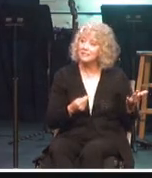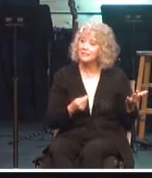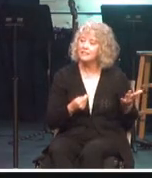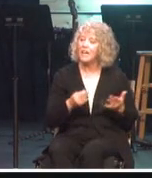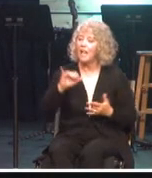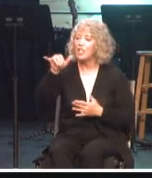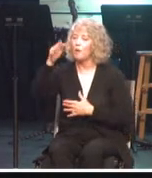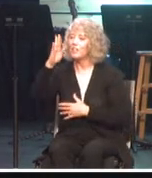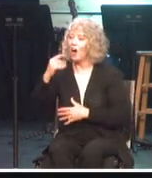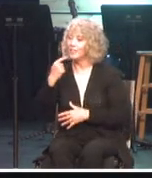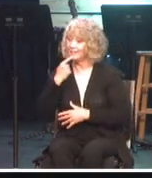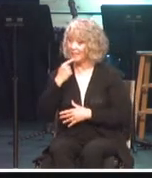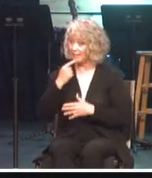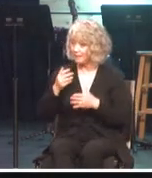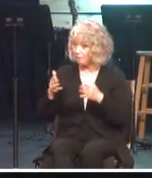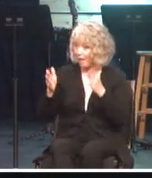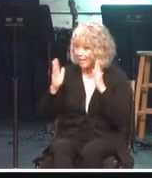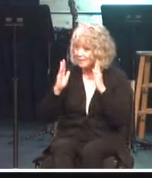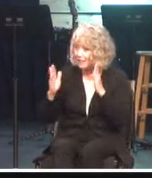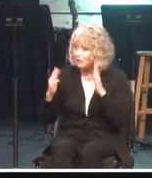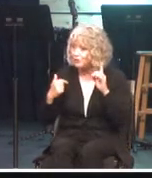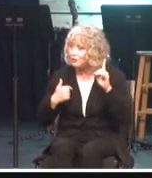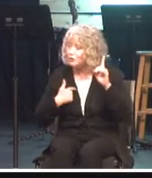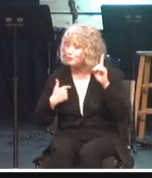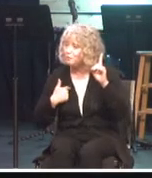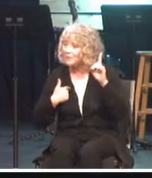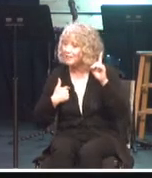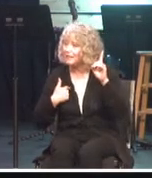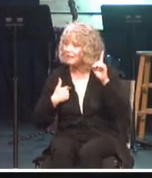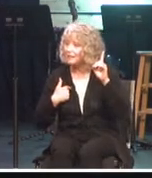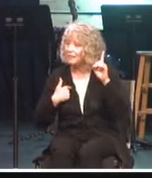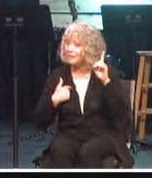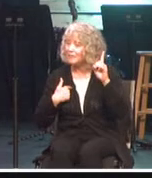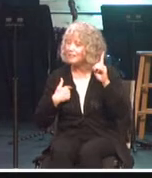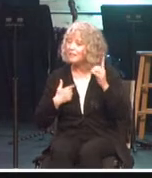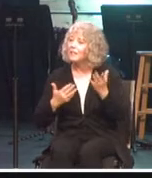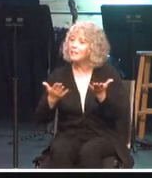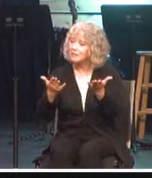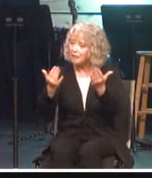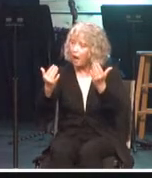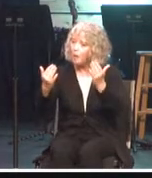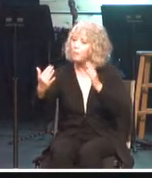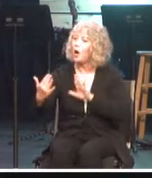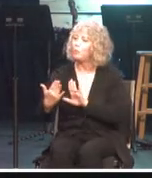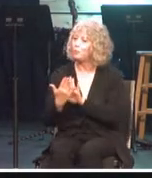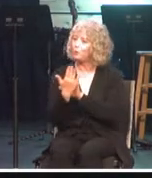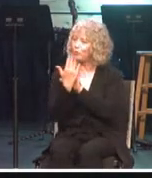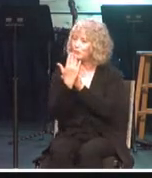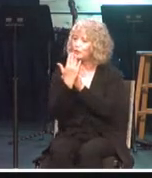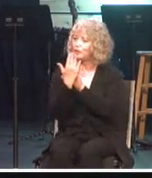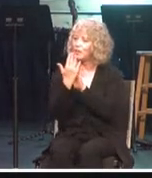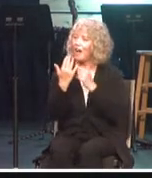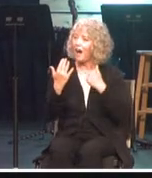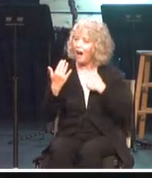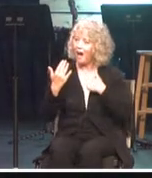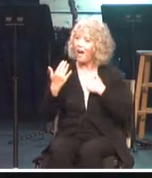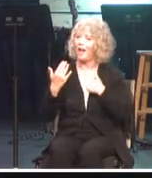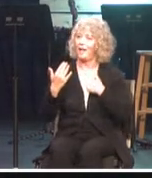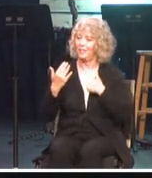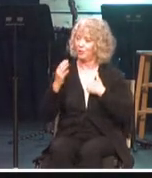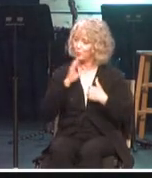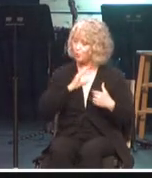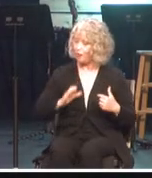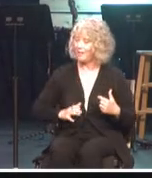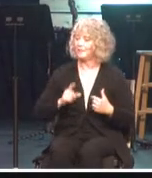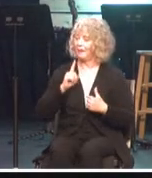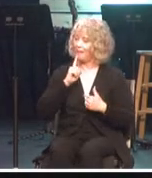And then Yahweh says this, listen carefully to me. To me, come to me. I'm the bread of life. Christ saying, I'm the bread